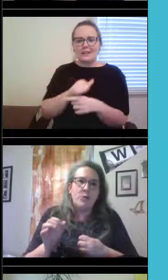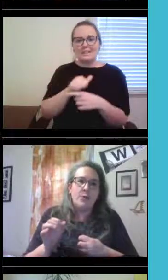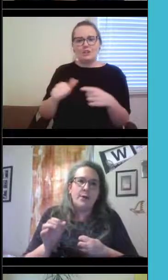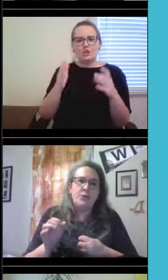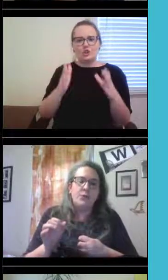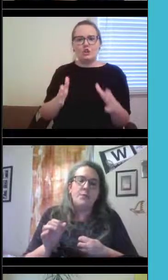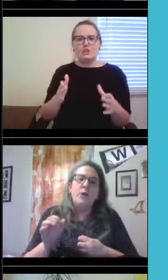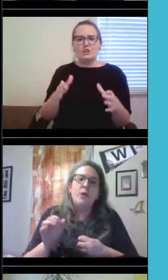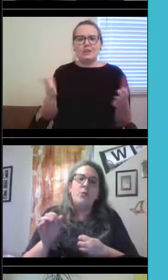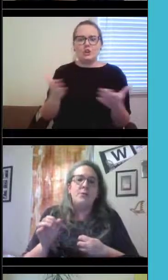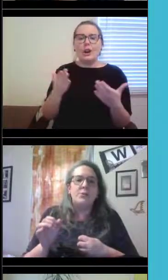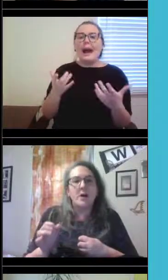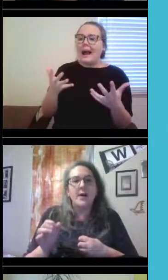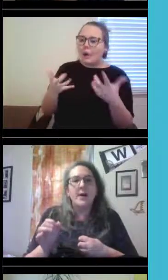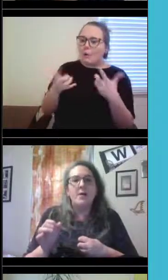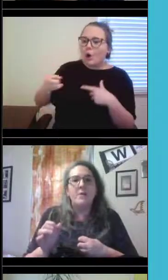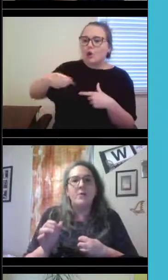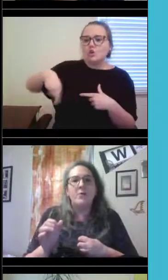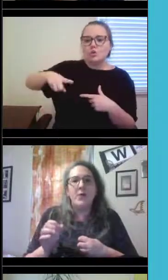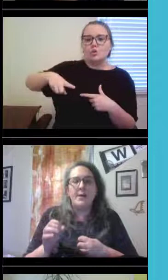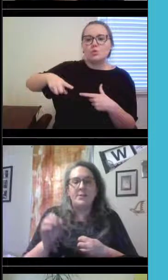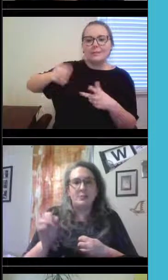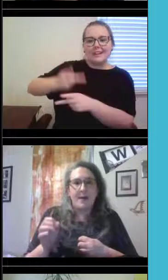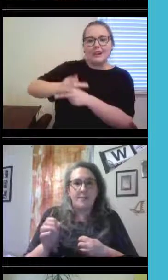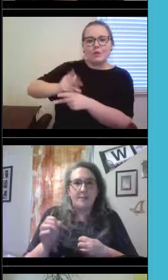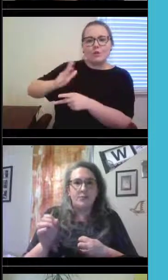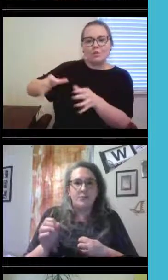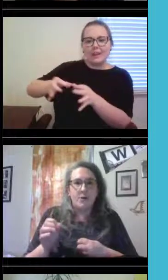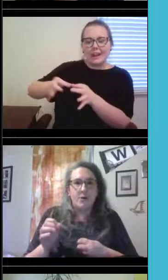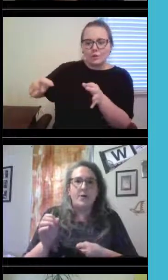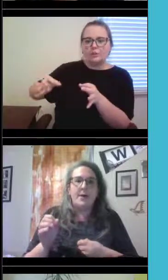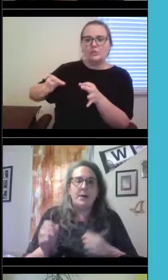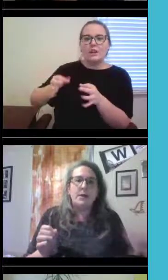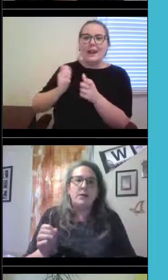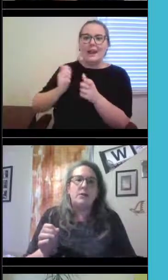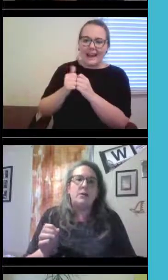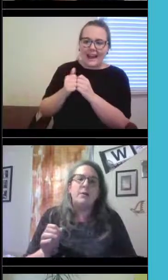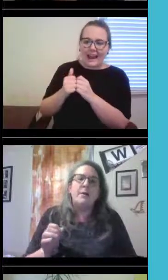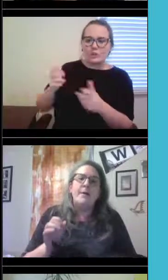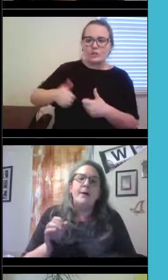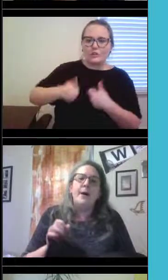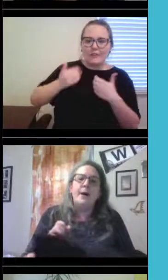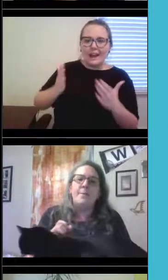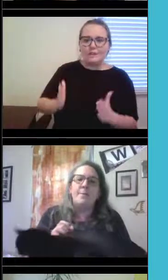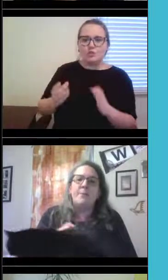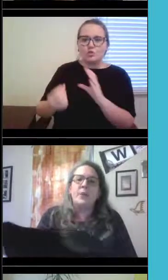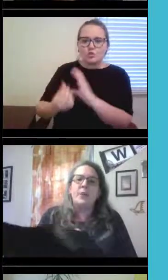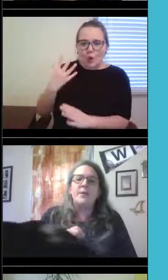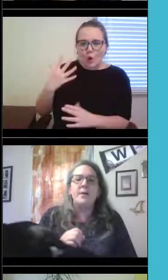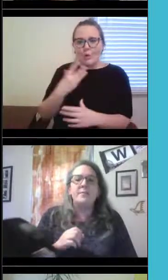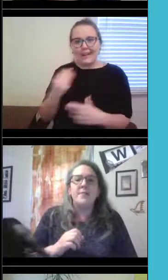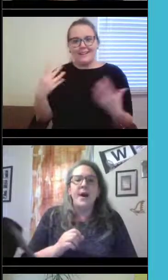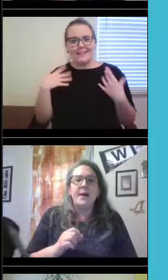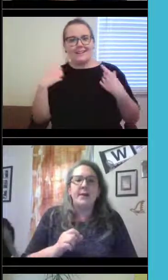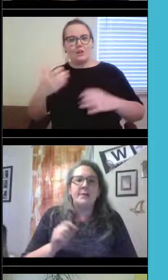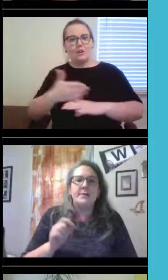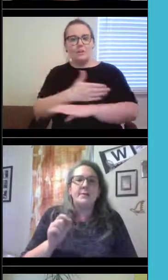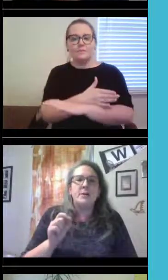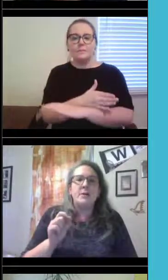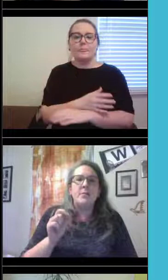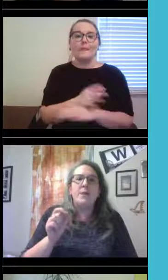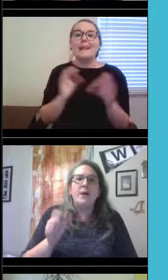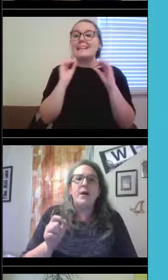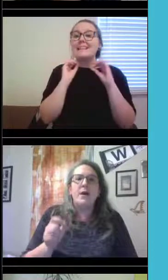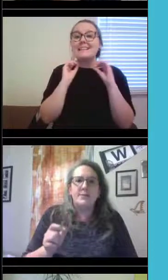in their language when they're talking about the ways survivors grow and heal. None of that